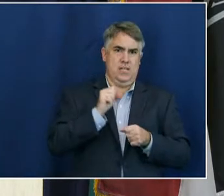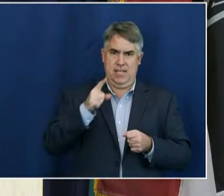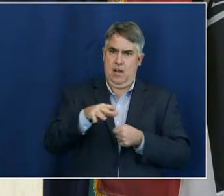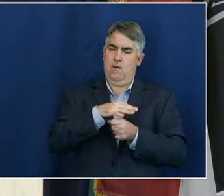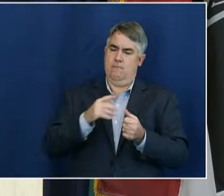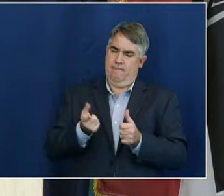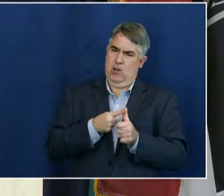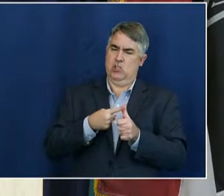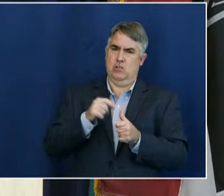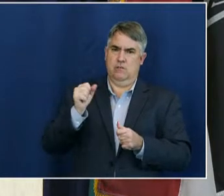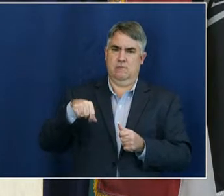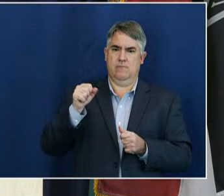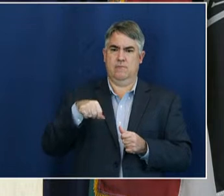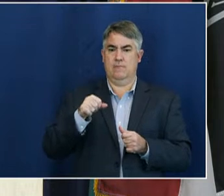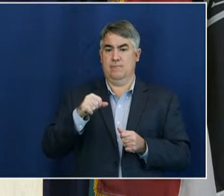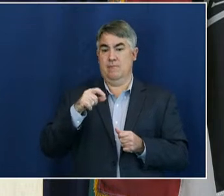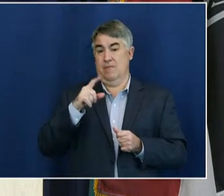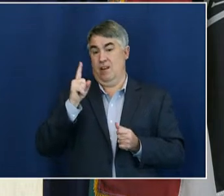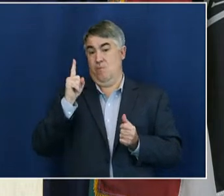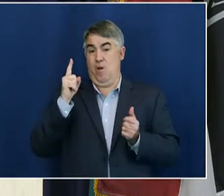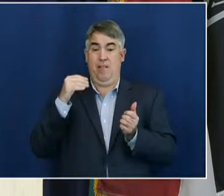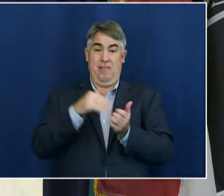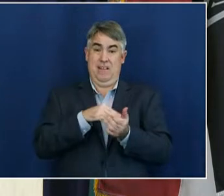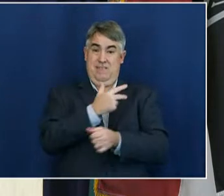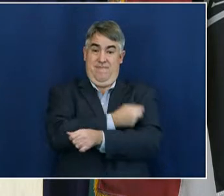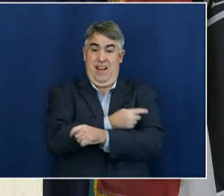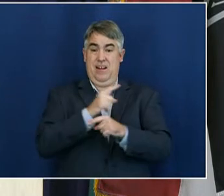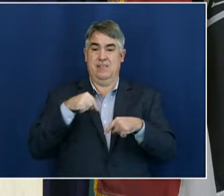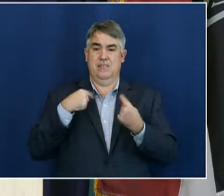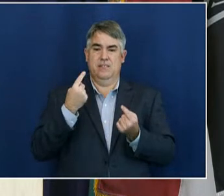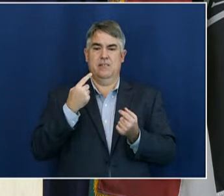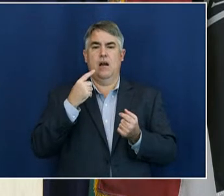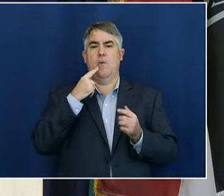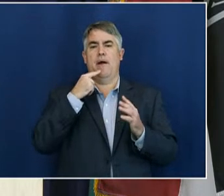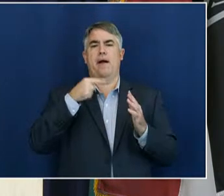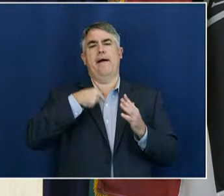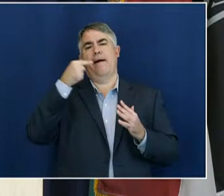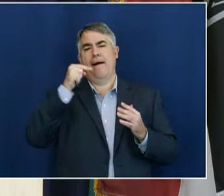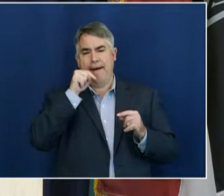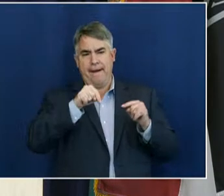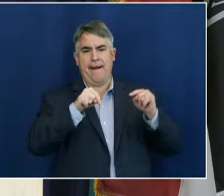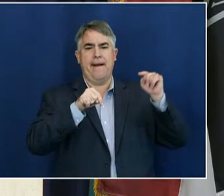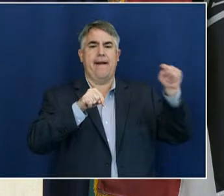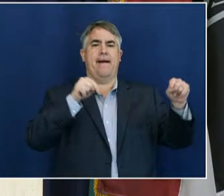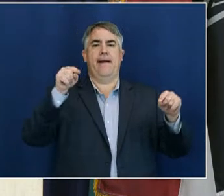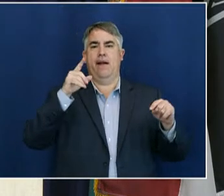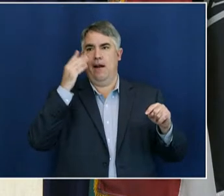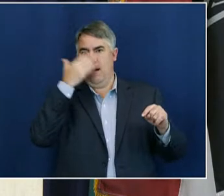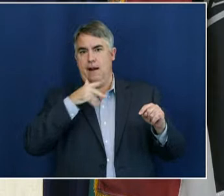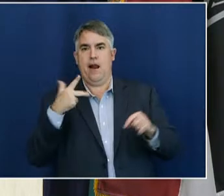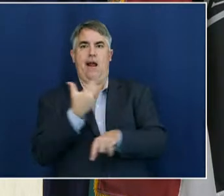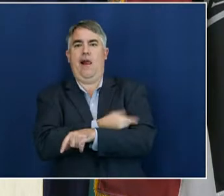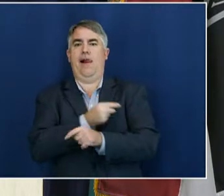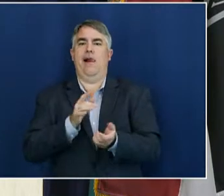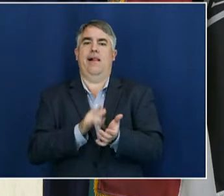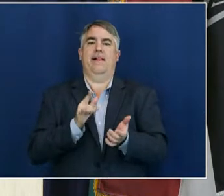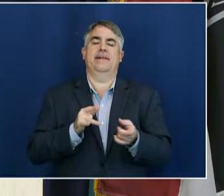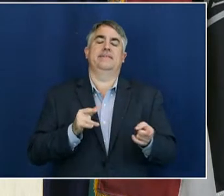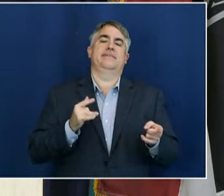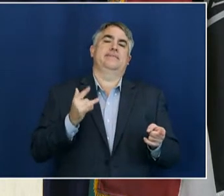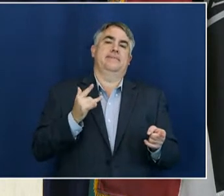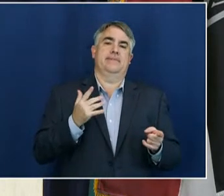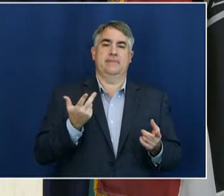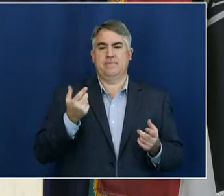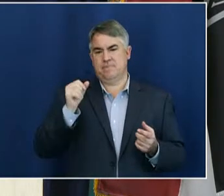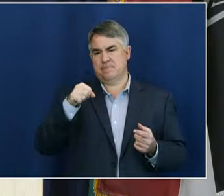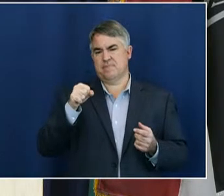of thousands of vaccines, obviously there's going to be an isolated person who might slip through. But again, we are requiring people to show that they live or